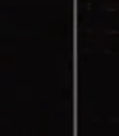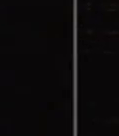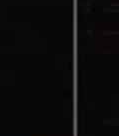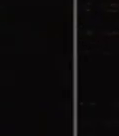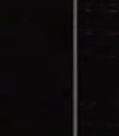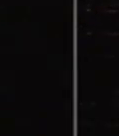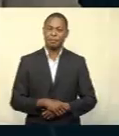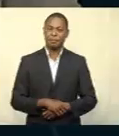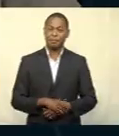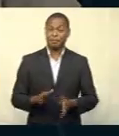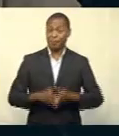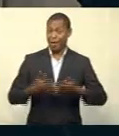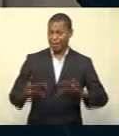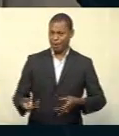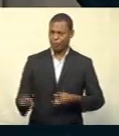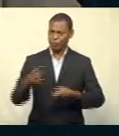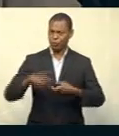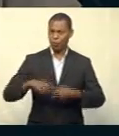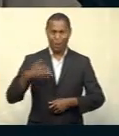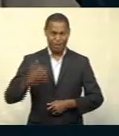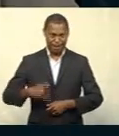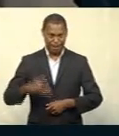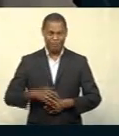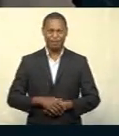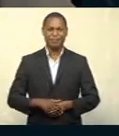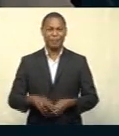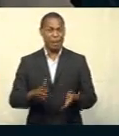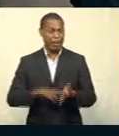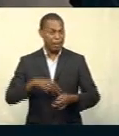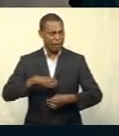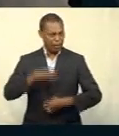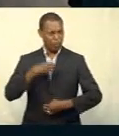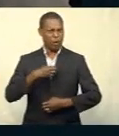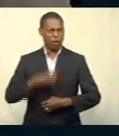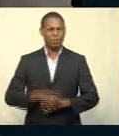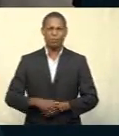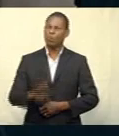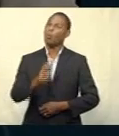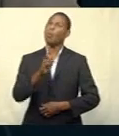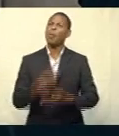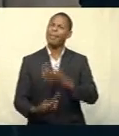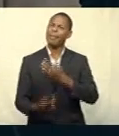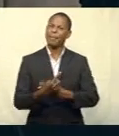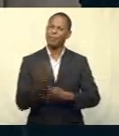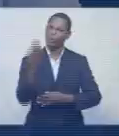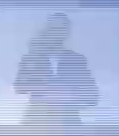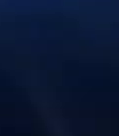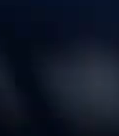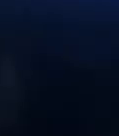And Apanisa Wangai Randovu is live from Nambua now. Apanisa, what's happening there tonight?